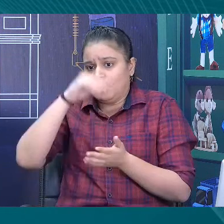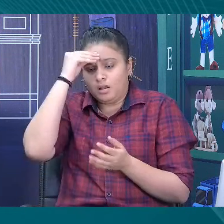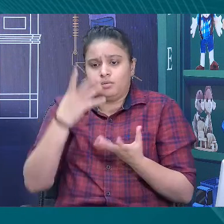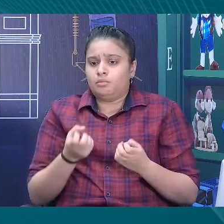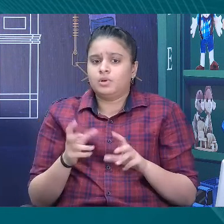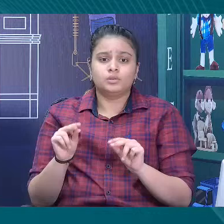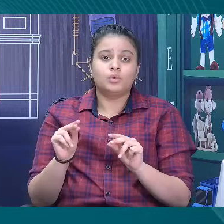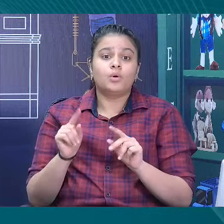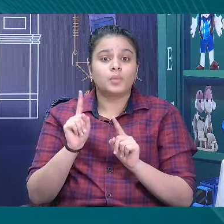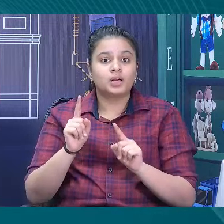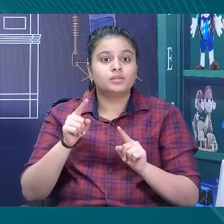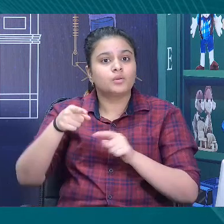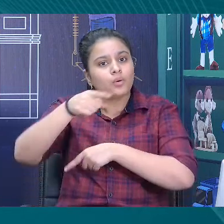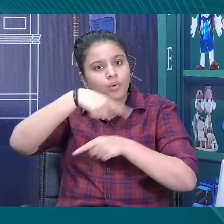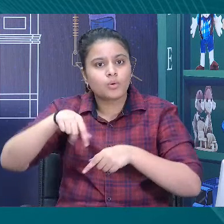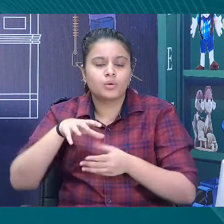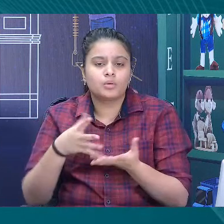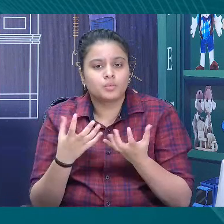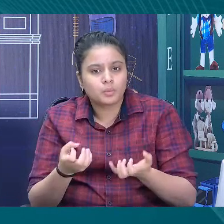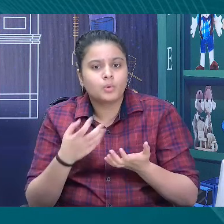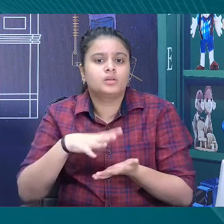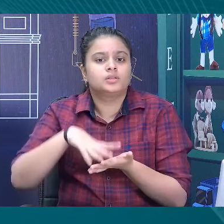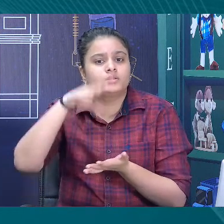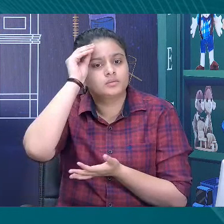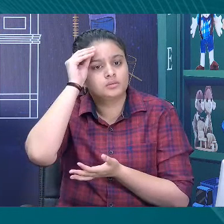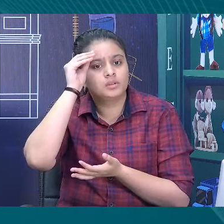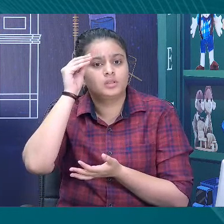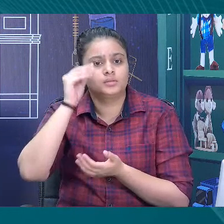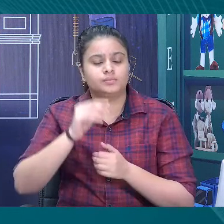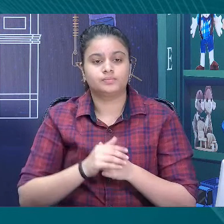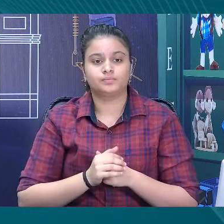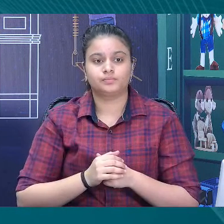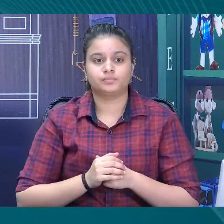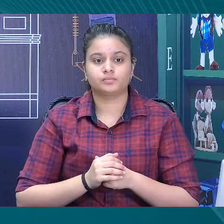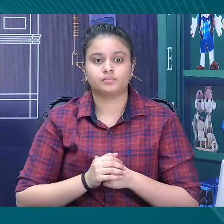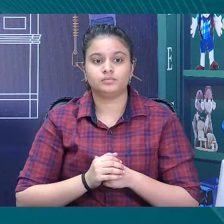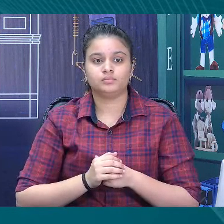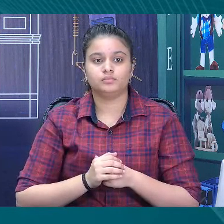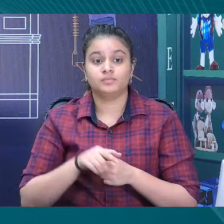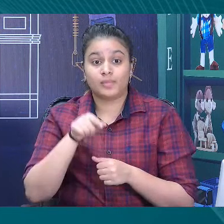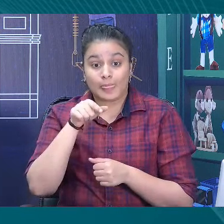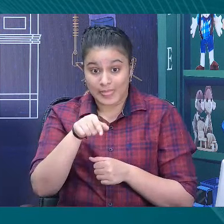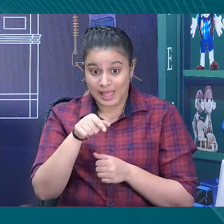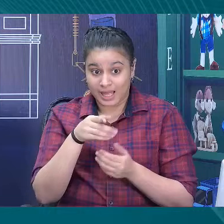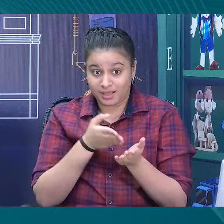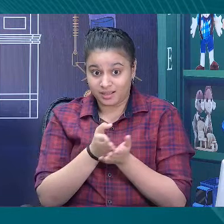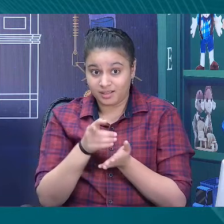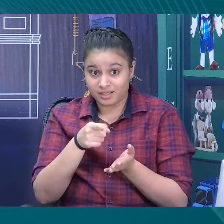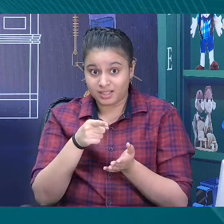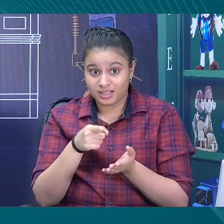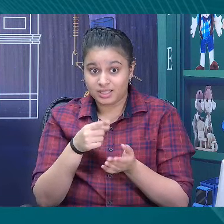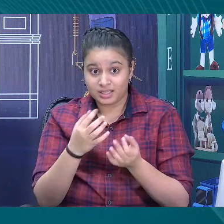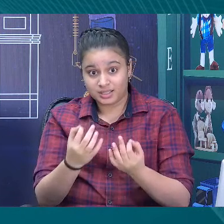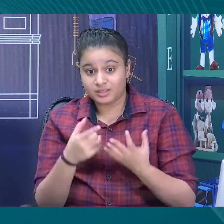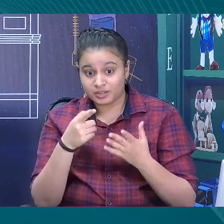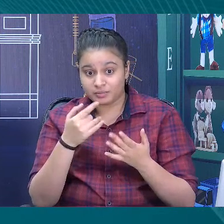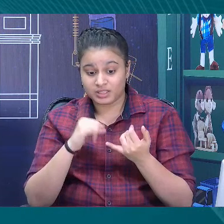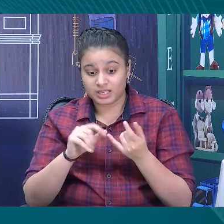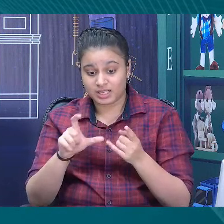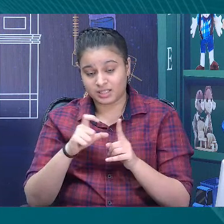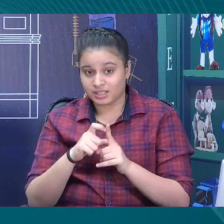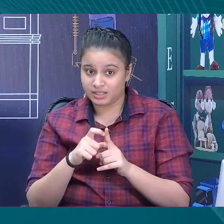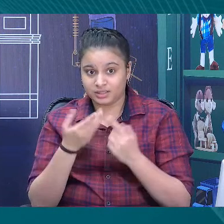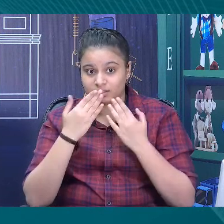at anything. Yes. Okay, so that is the why of learning. And for that we say that especially for children with